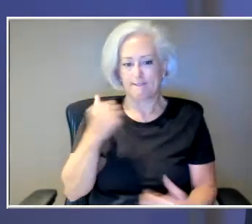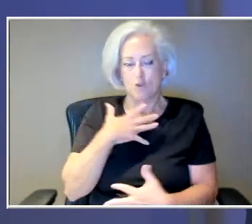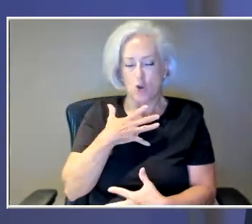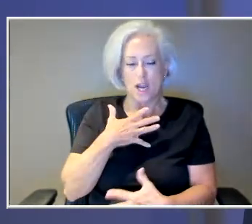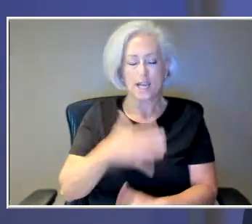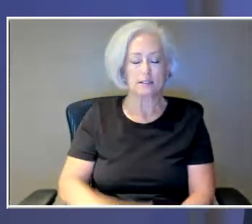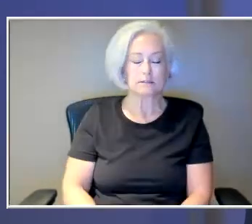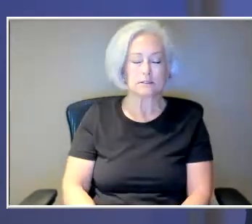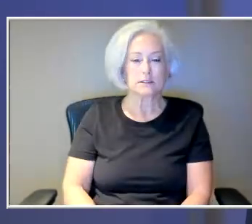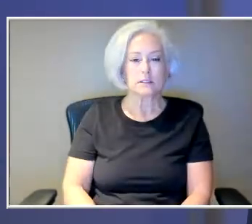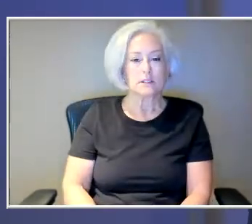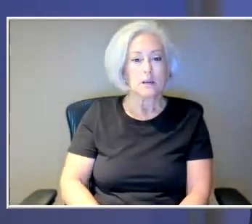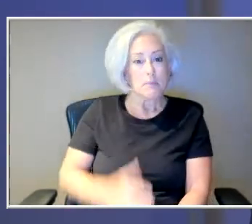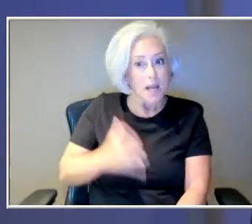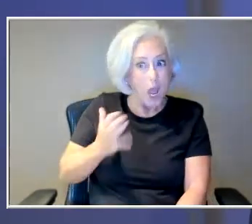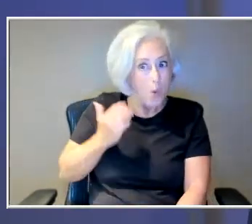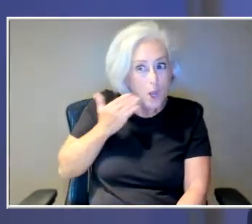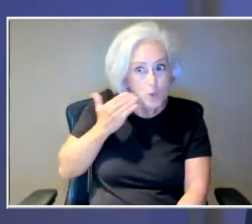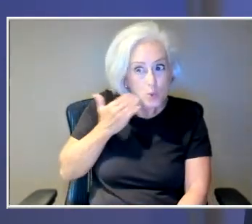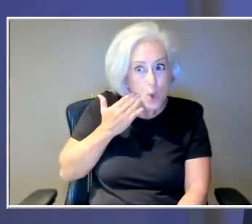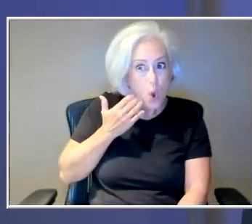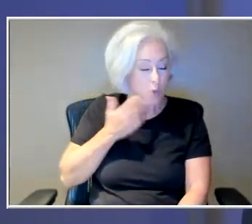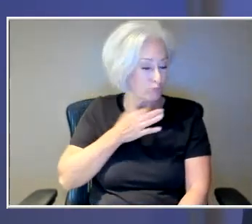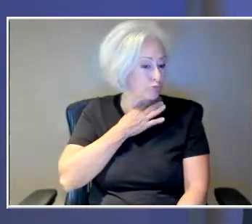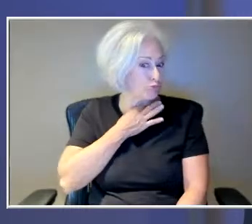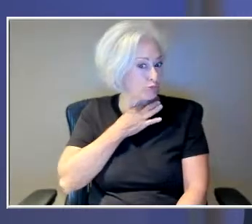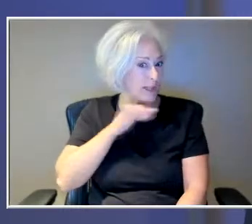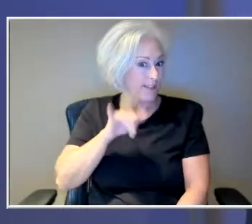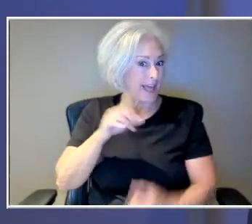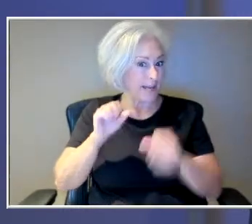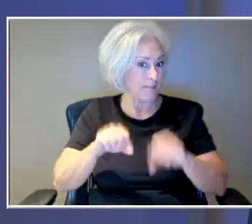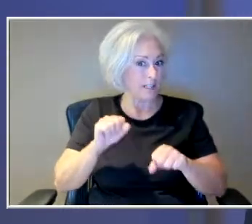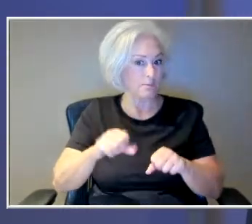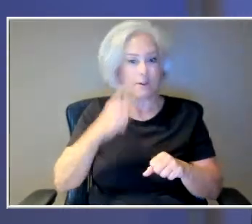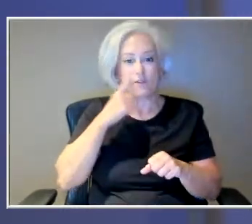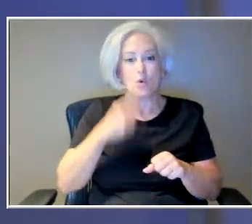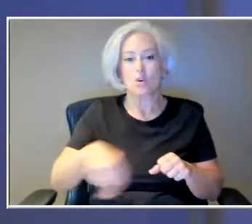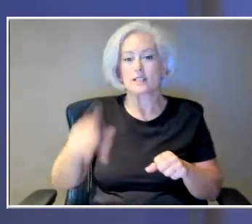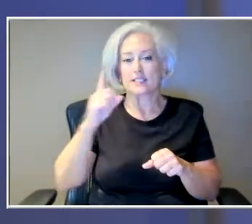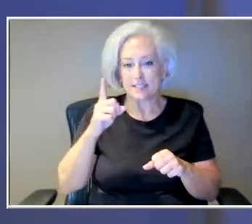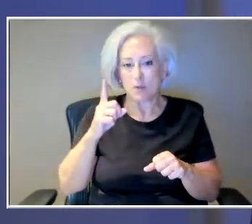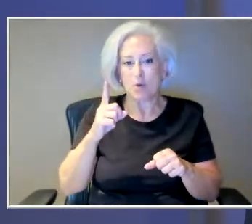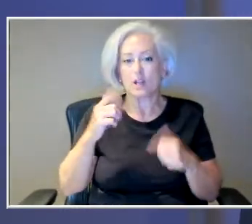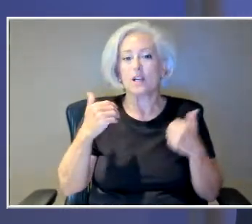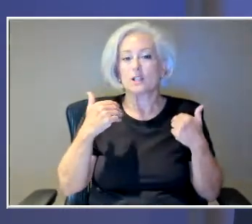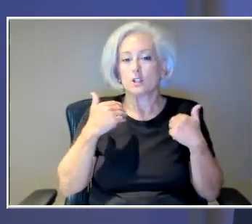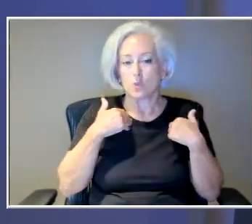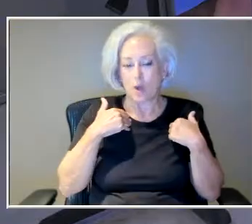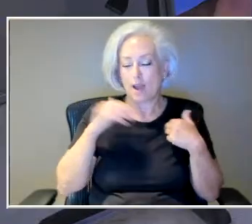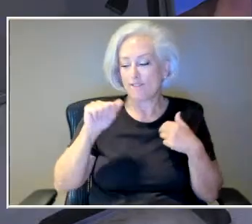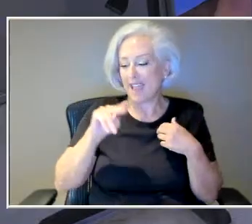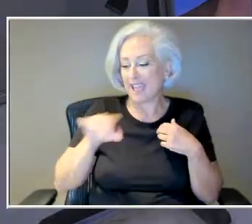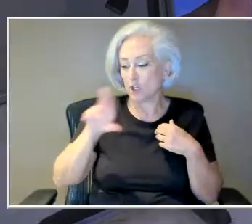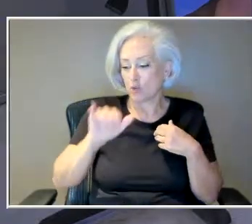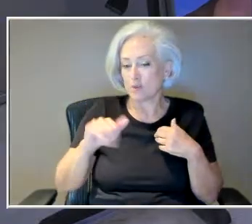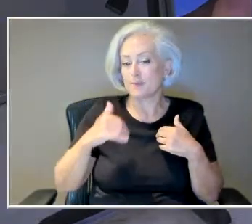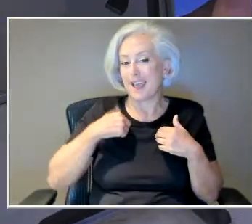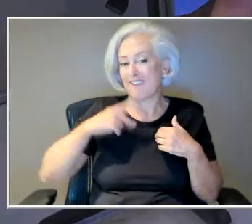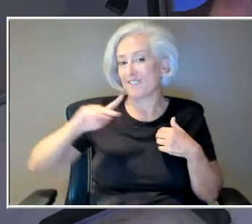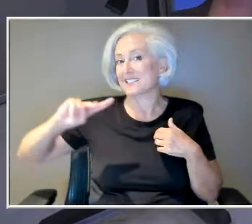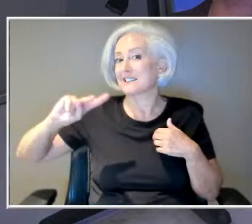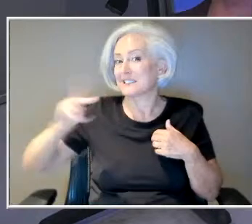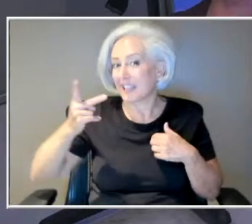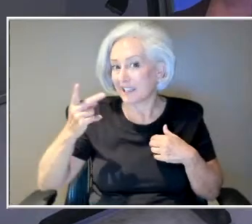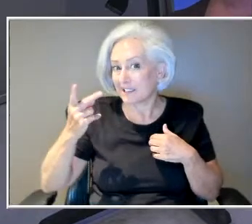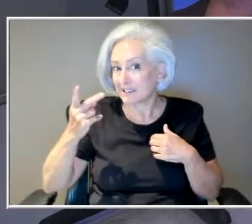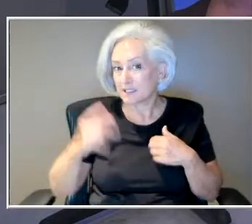would like to know, is it possible for the person that's had an aneurysm to have another one? Importantly, if